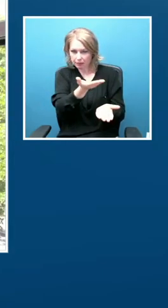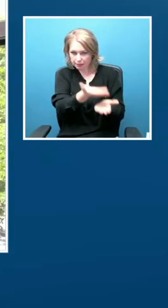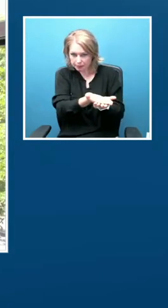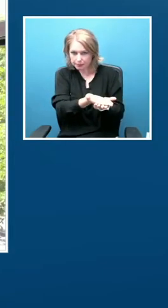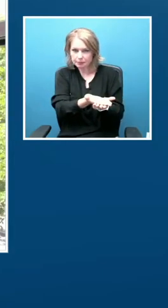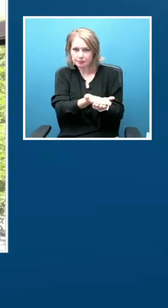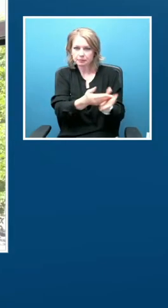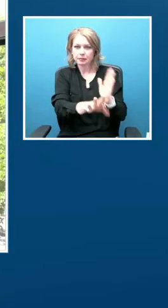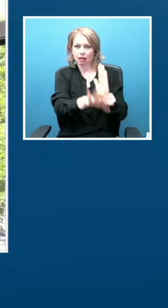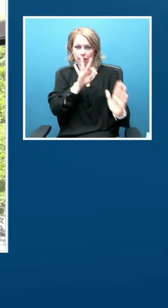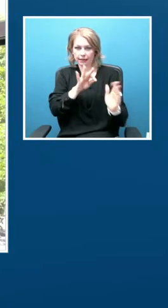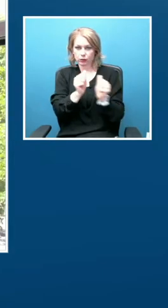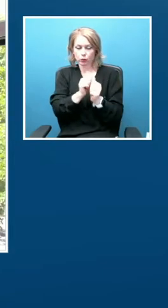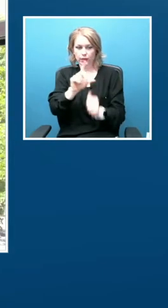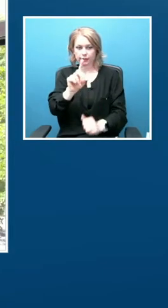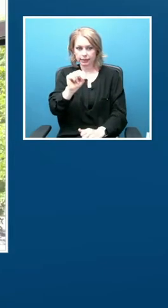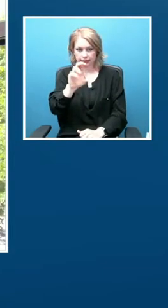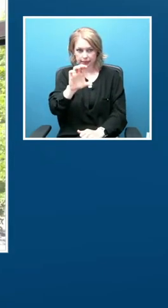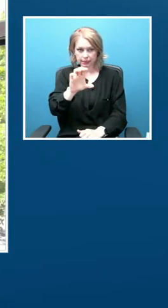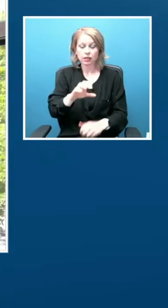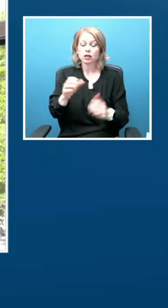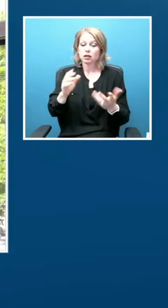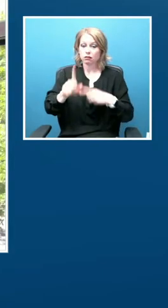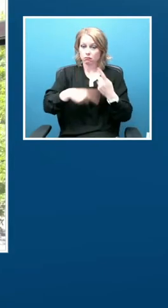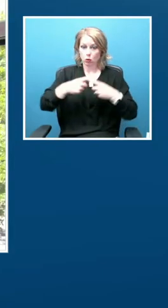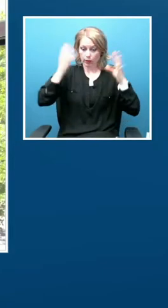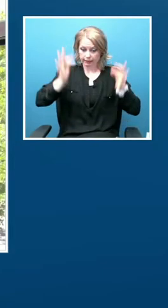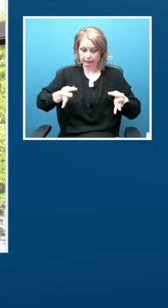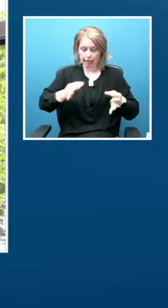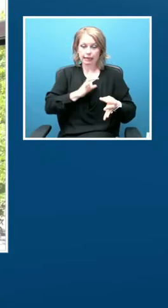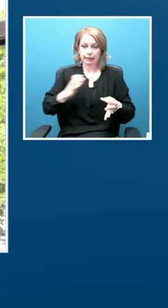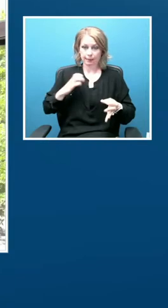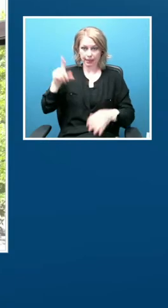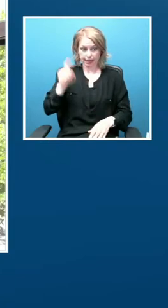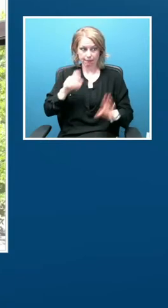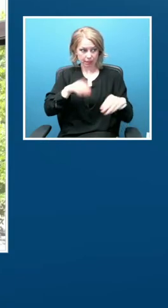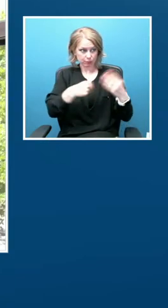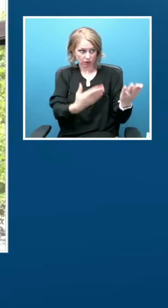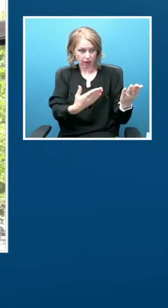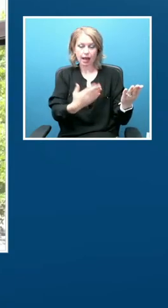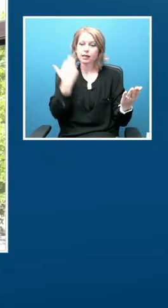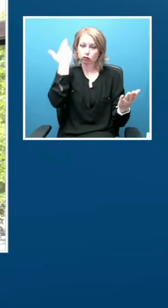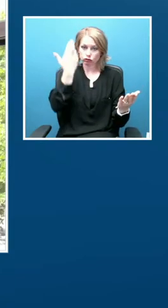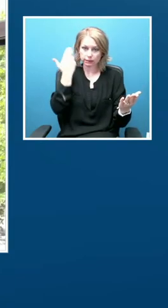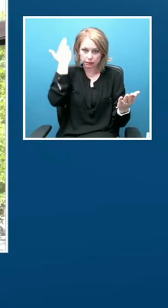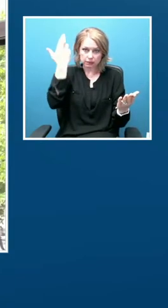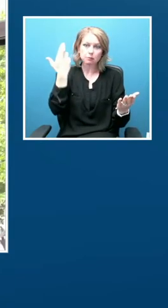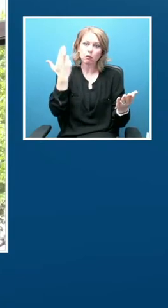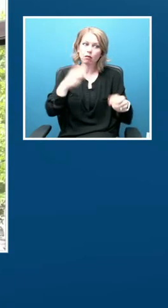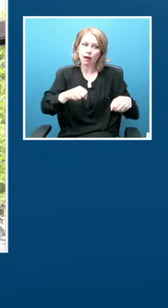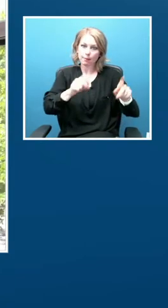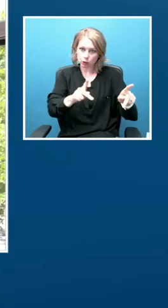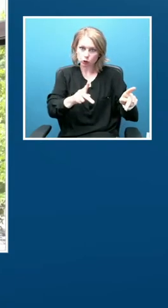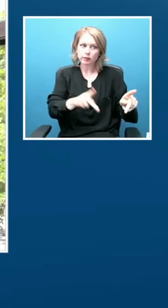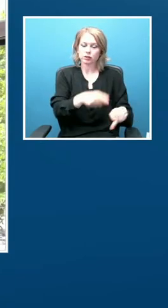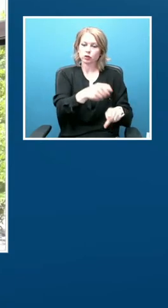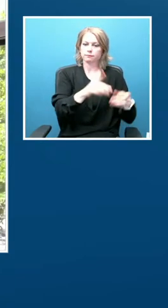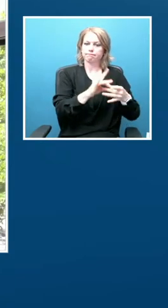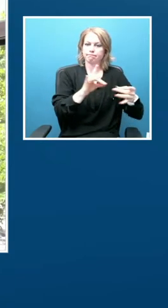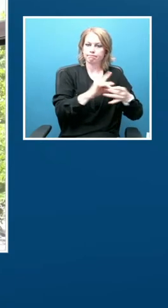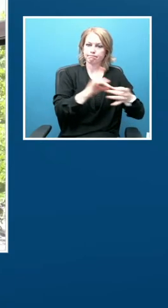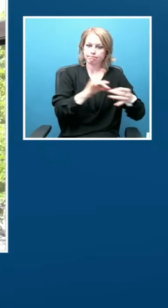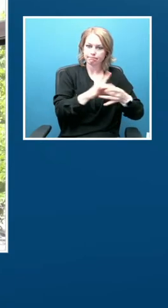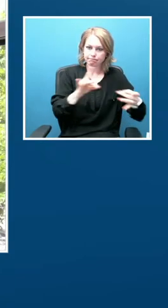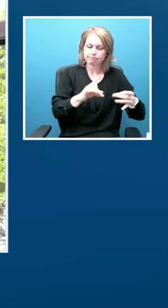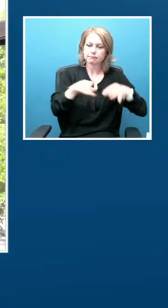DNC. When deciding any challenge, the committee must provide each party a reasonable opportunity to be heard and must give an opportunity for submission of briefs